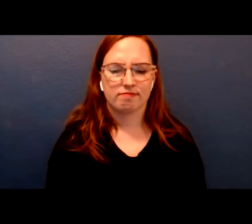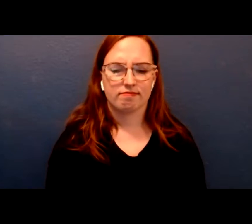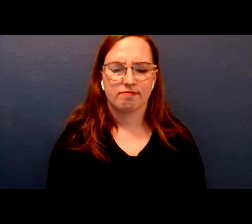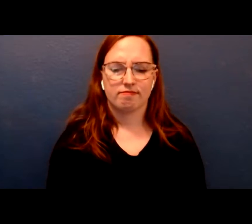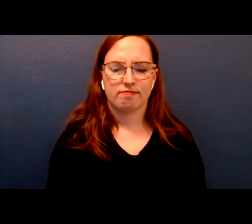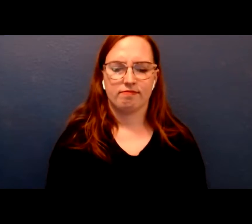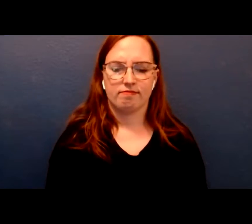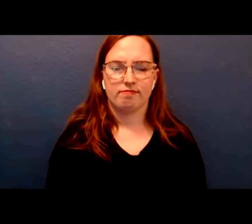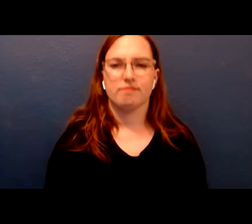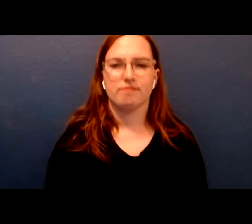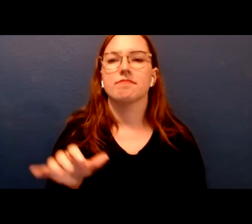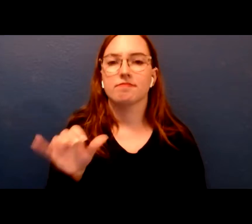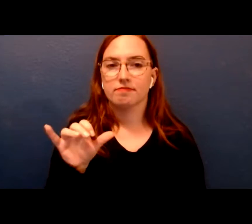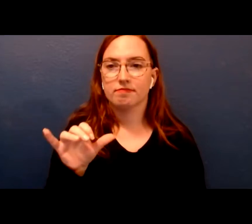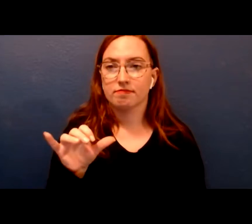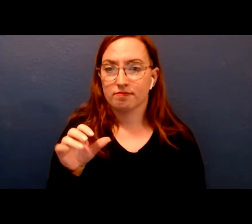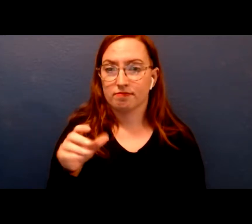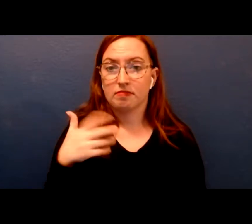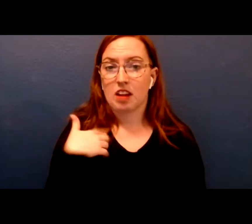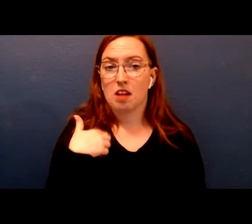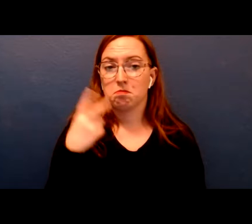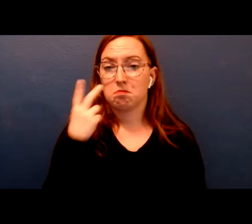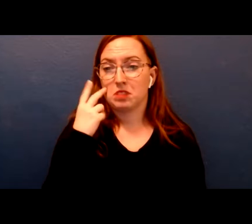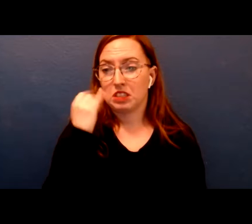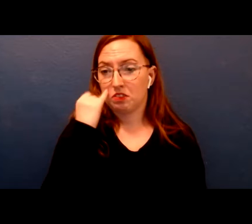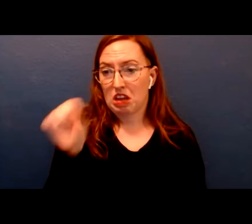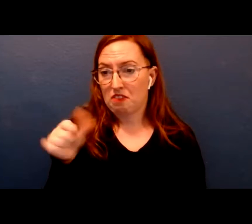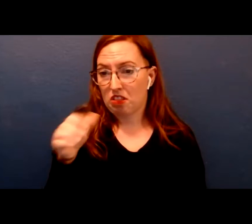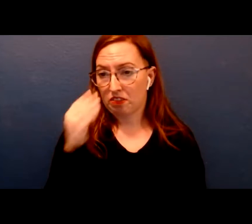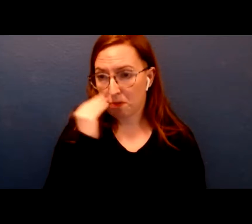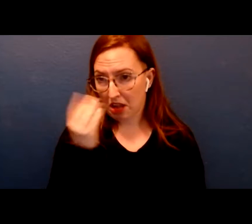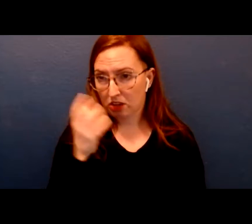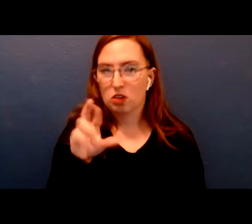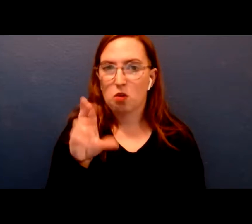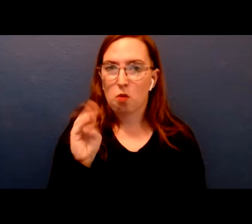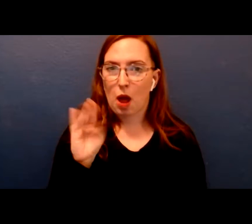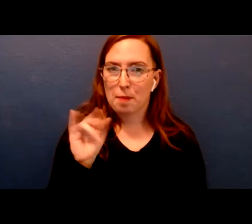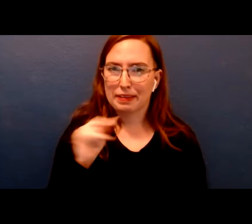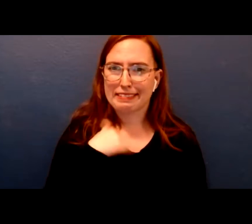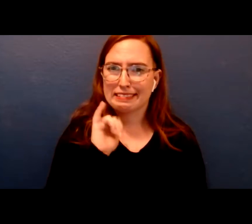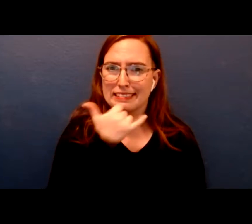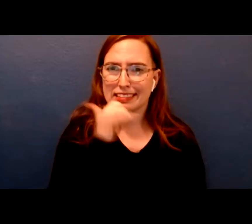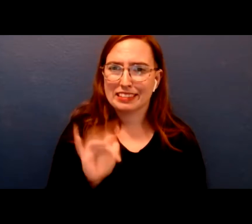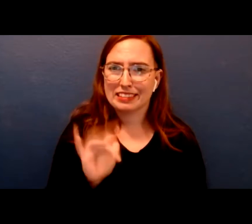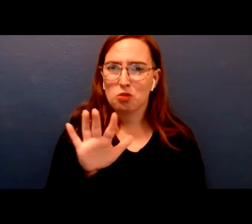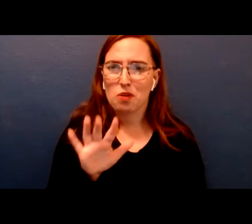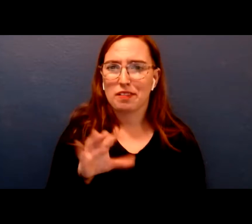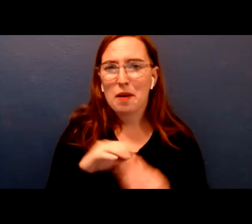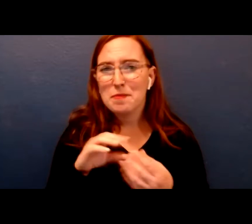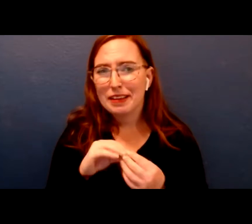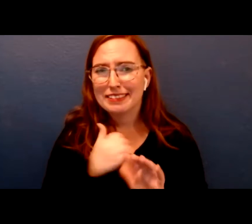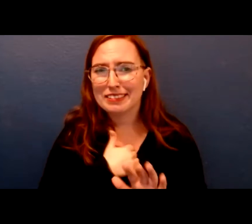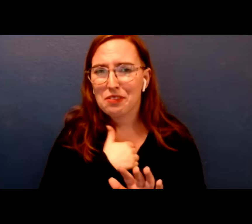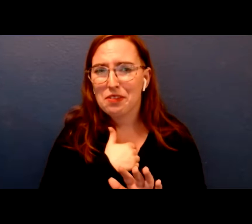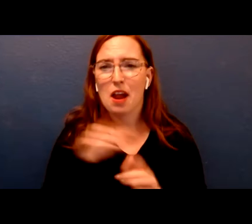So I think, Nicole, if you have additional information. And Robin, I did accidentally click the wrong button on one of your comments about having